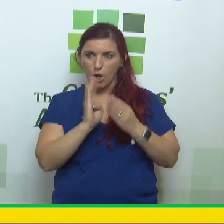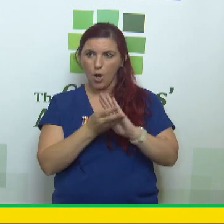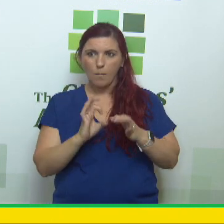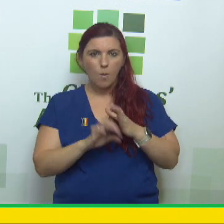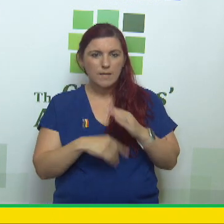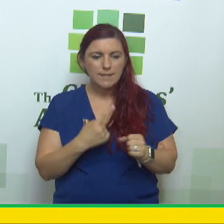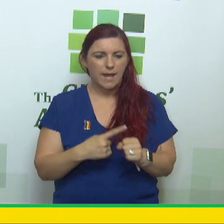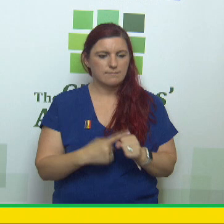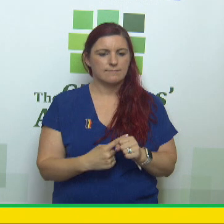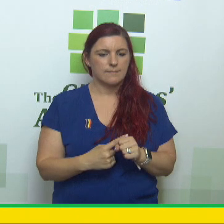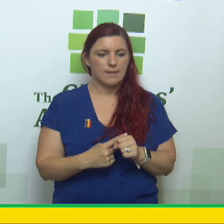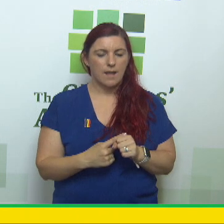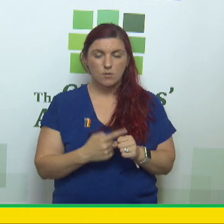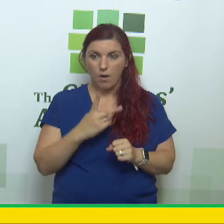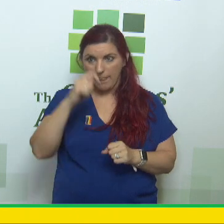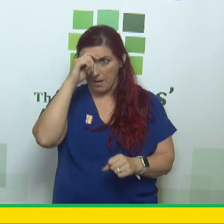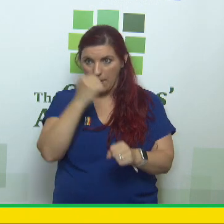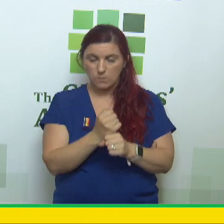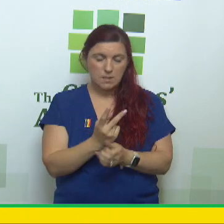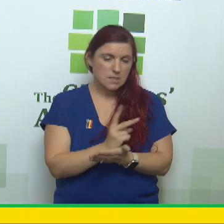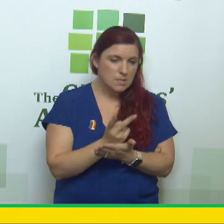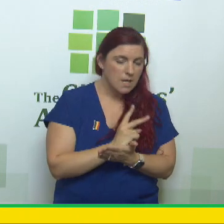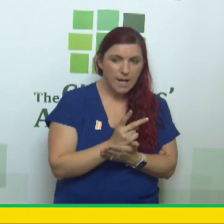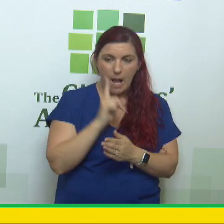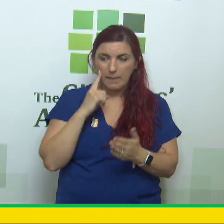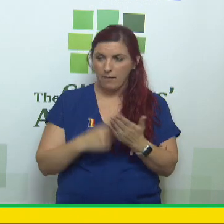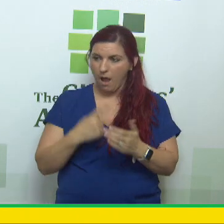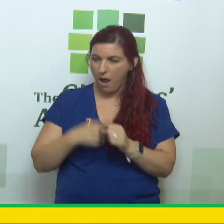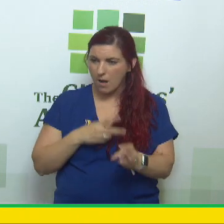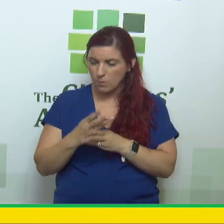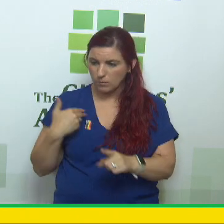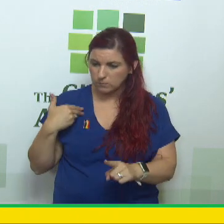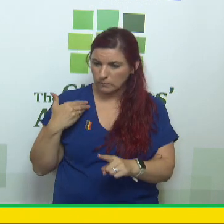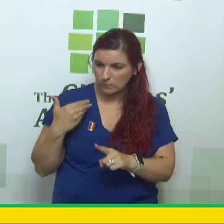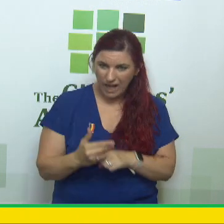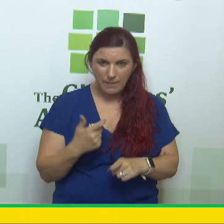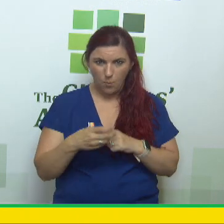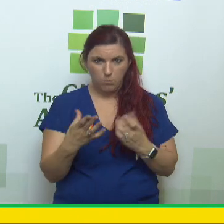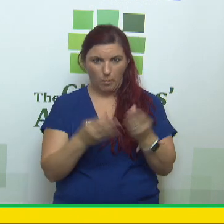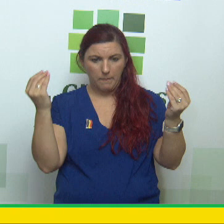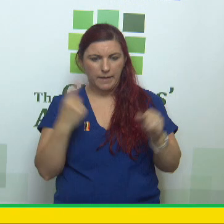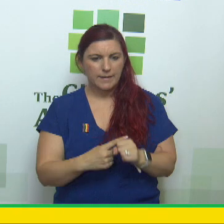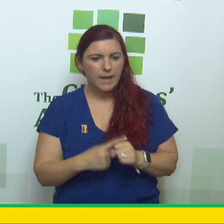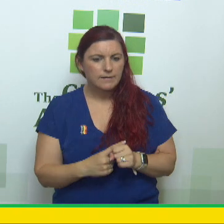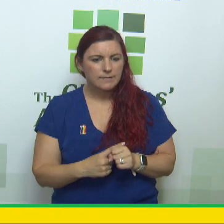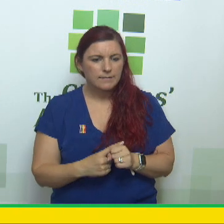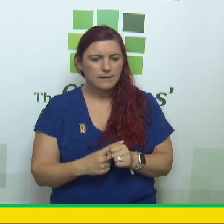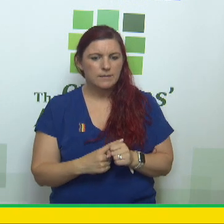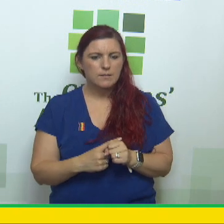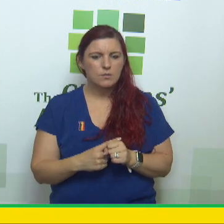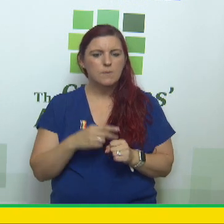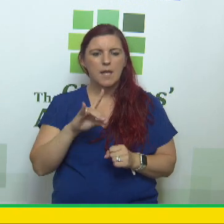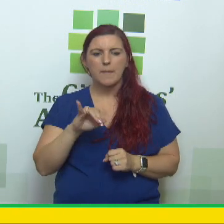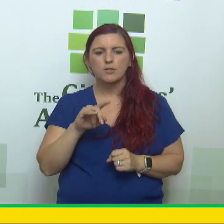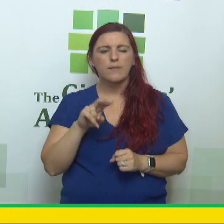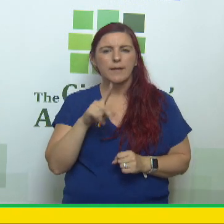think about. I'm not sleeping, and I can't believe I've worked this hard, and it could all disappear." In a study of adherence to HIV medication